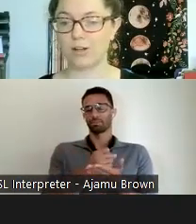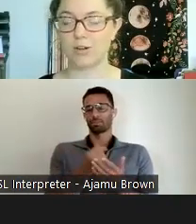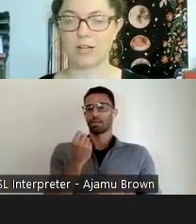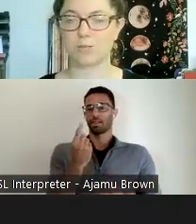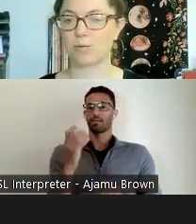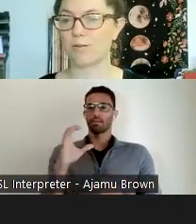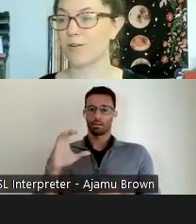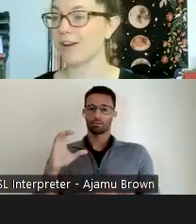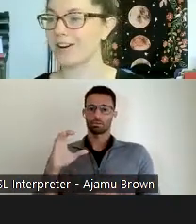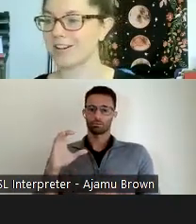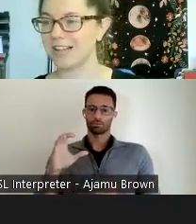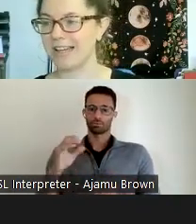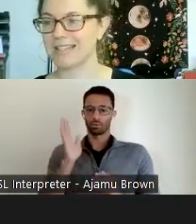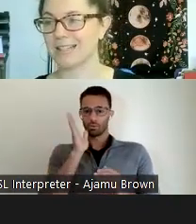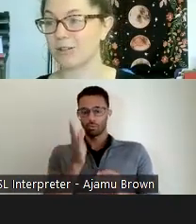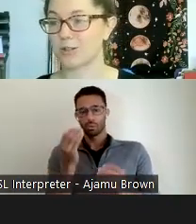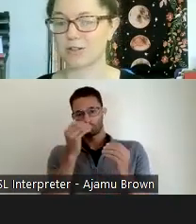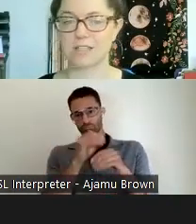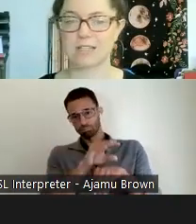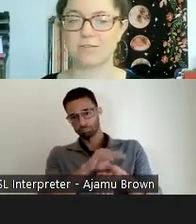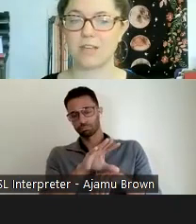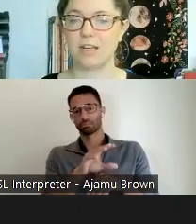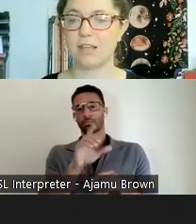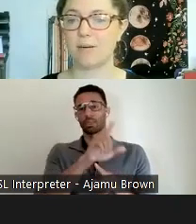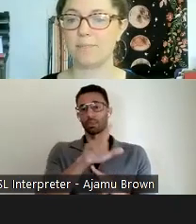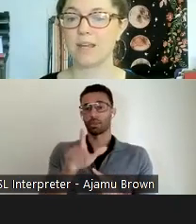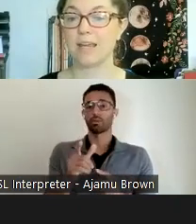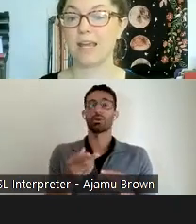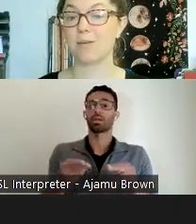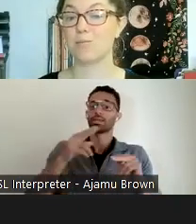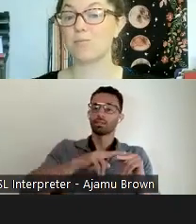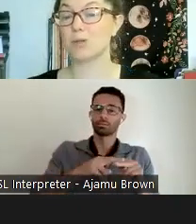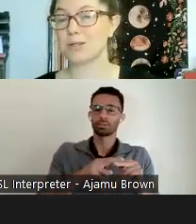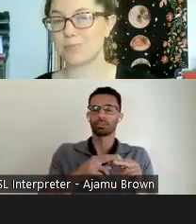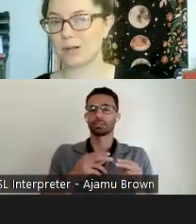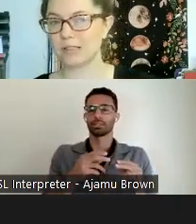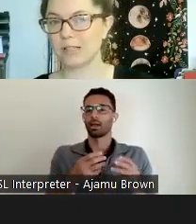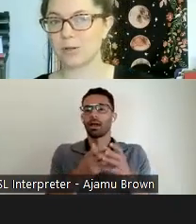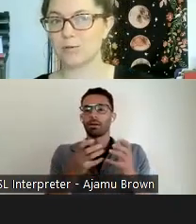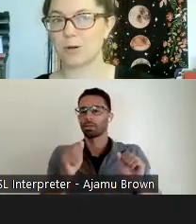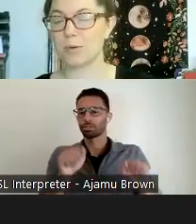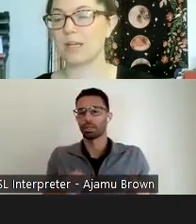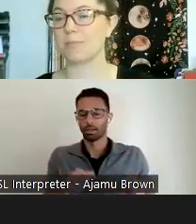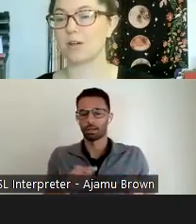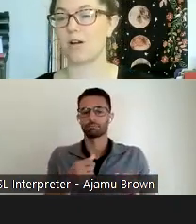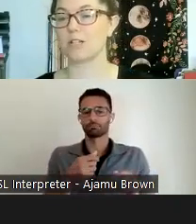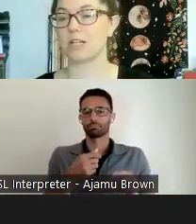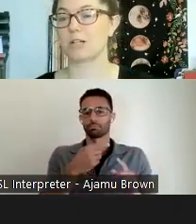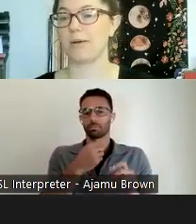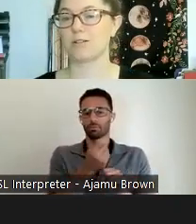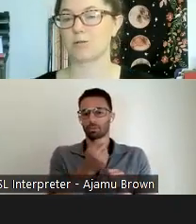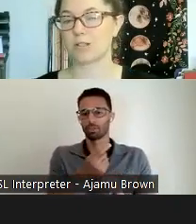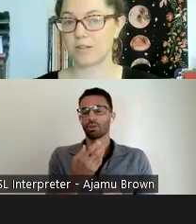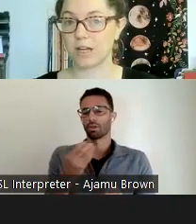rent increase. We're referring our clients to legal services if they need them. And most importantly, we're bringing up the